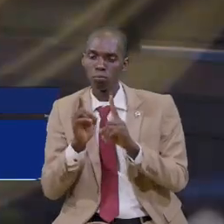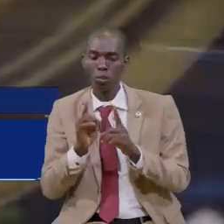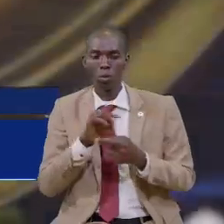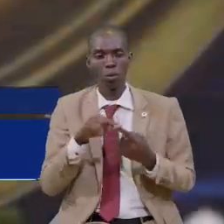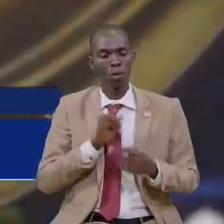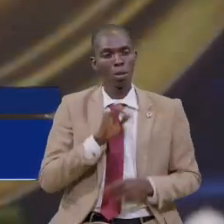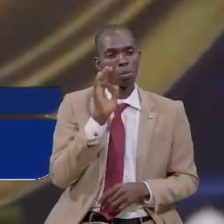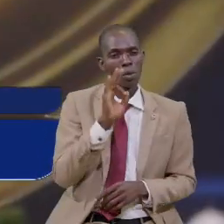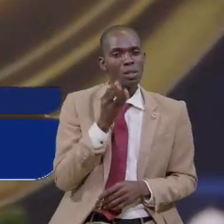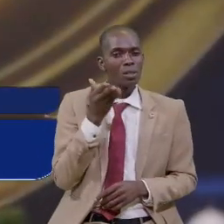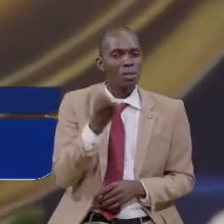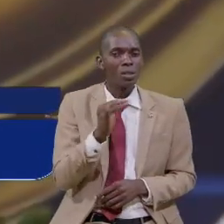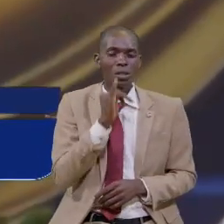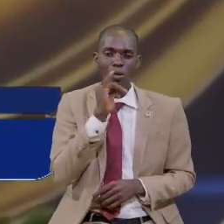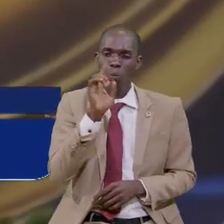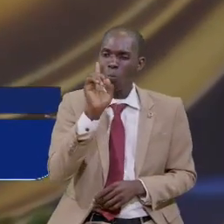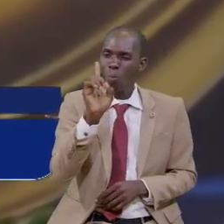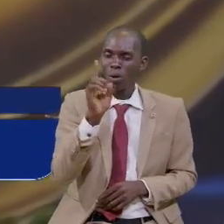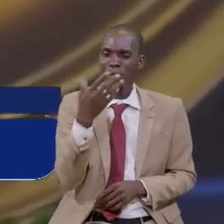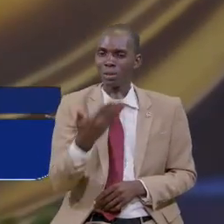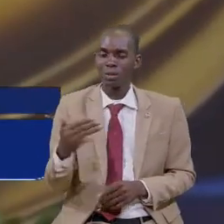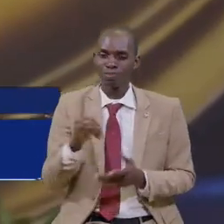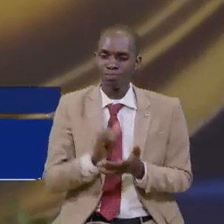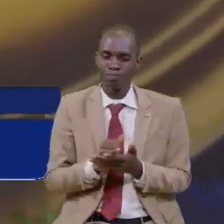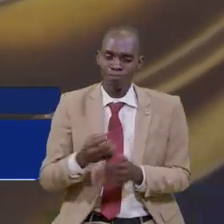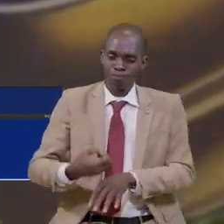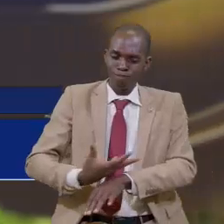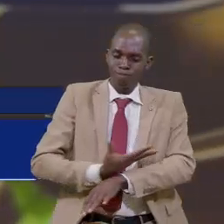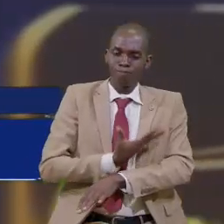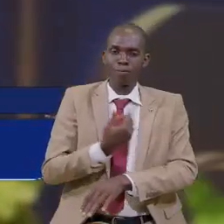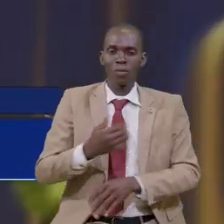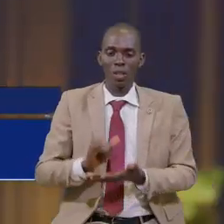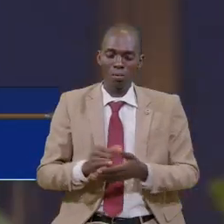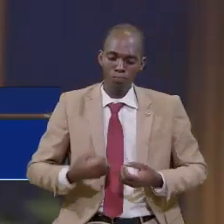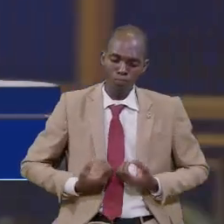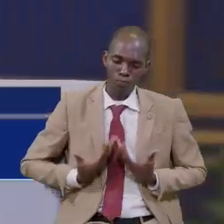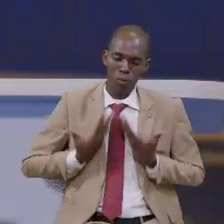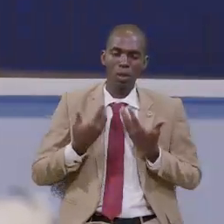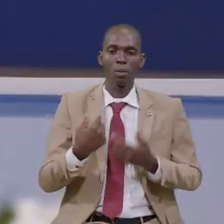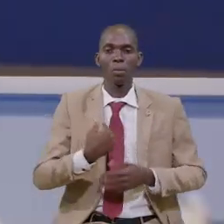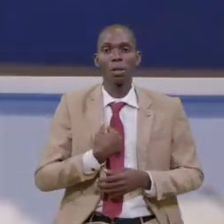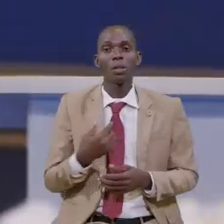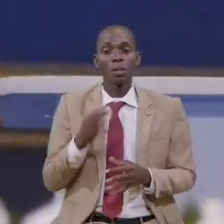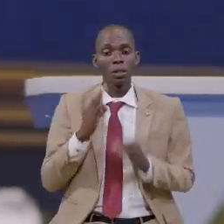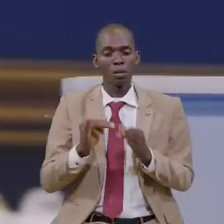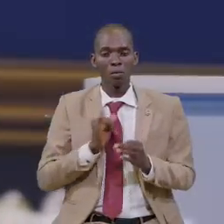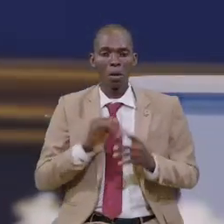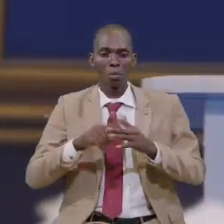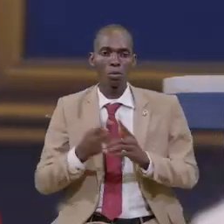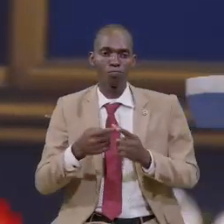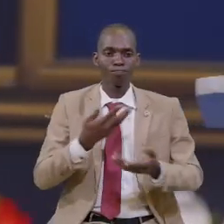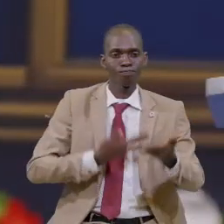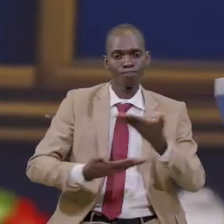thing that propels me. If I interact with people of